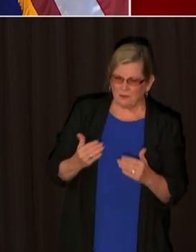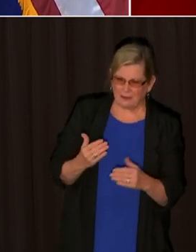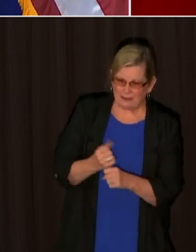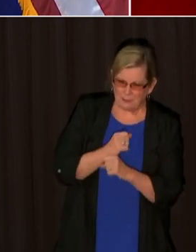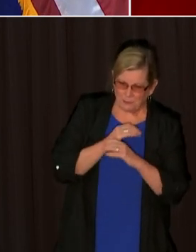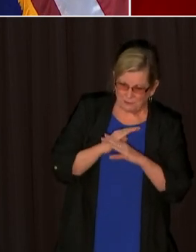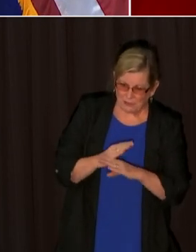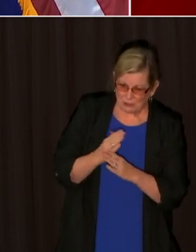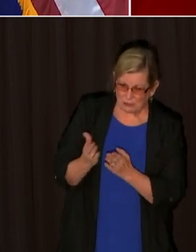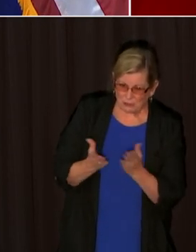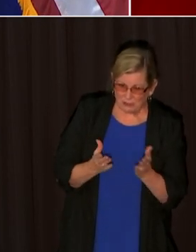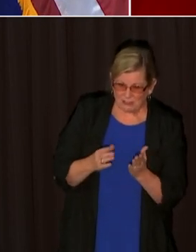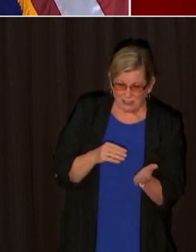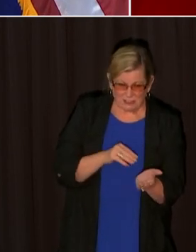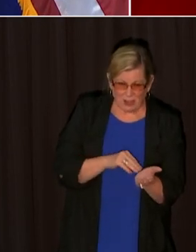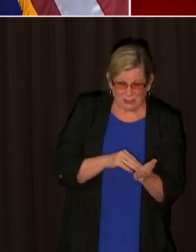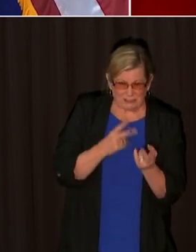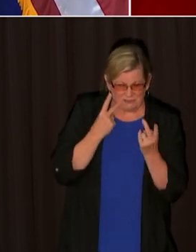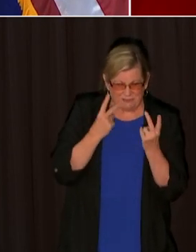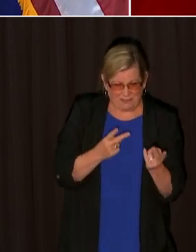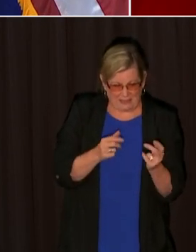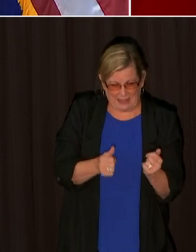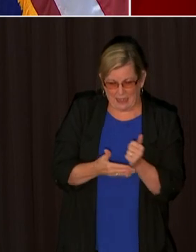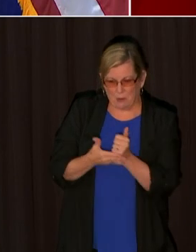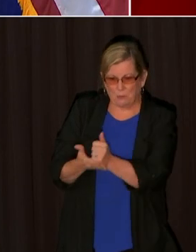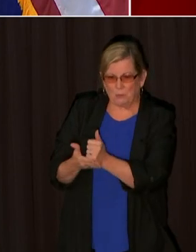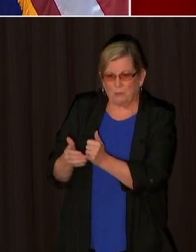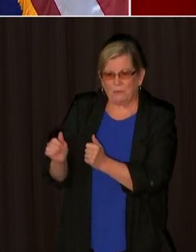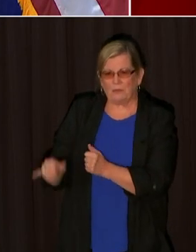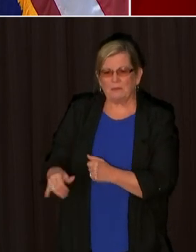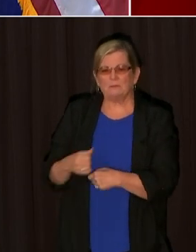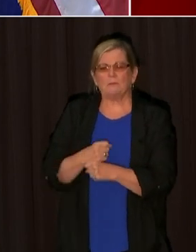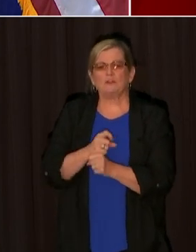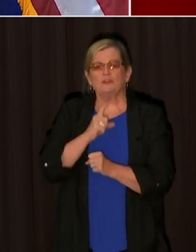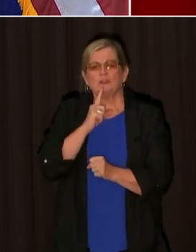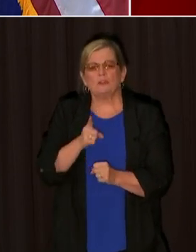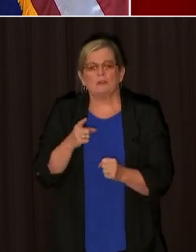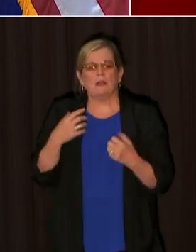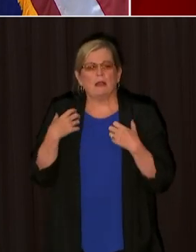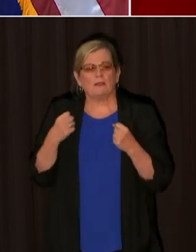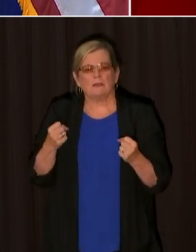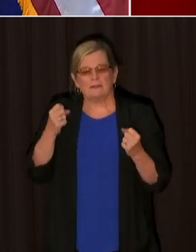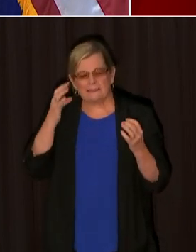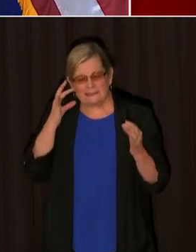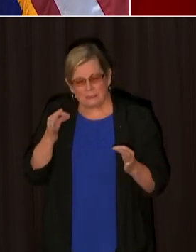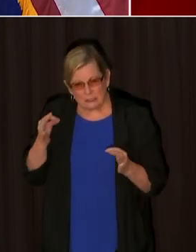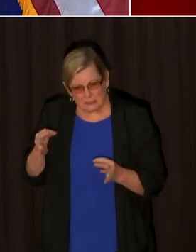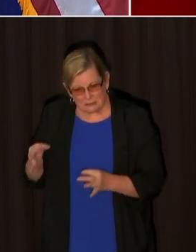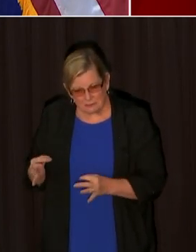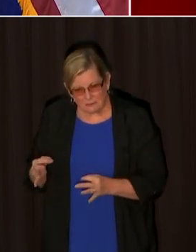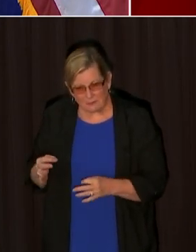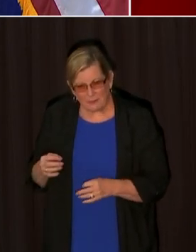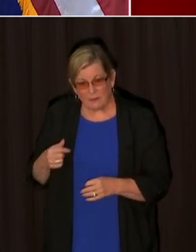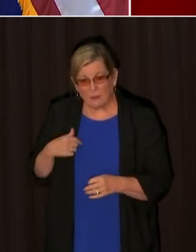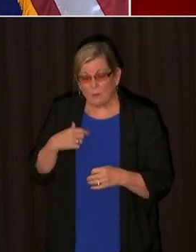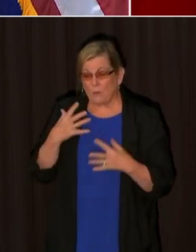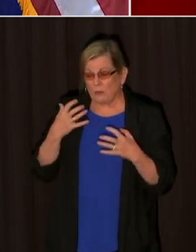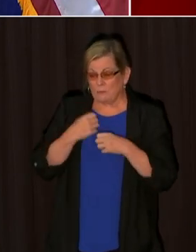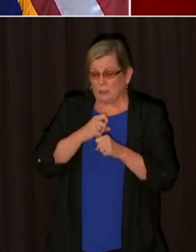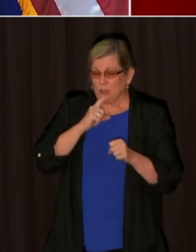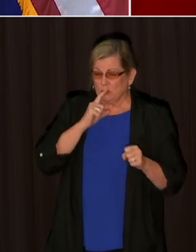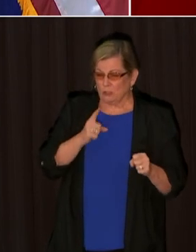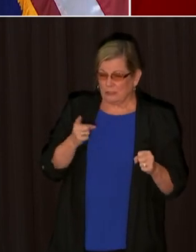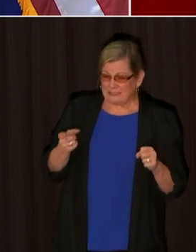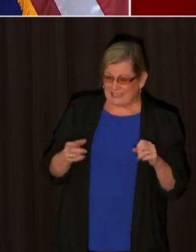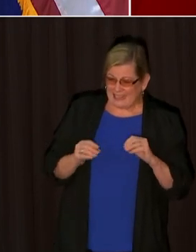consultation helps you to be able to make those decisions. And we've made very clear policy changes around increasing access and